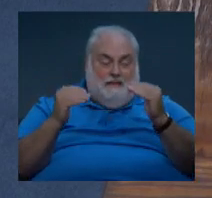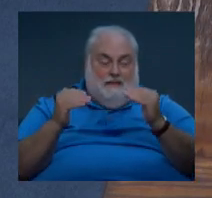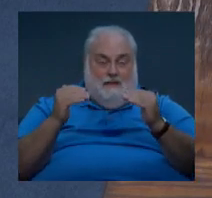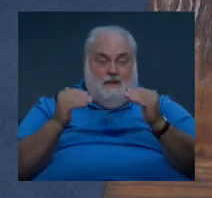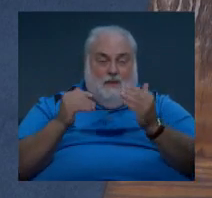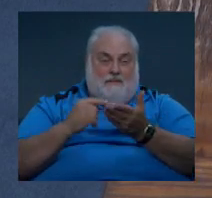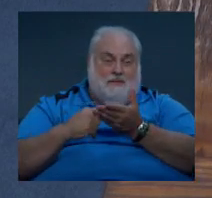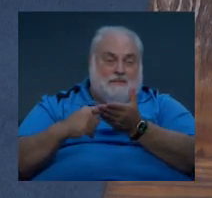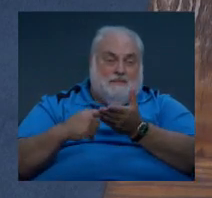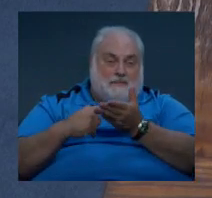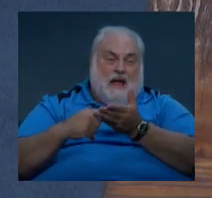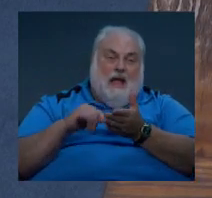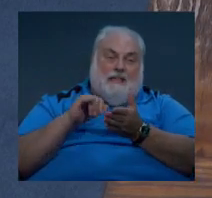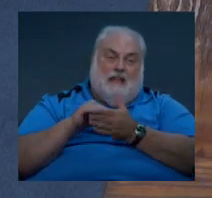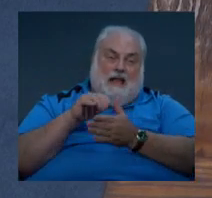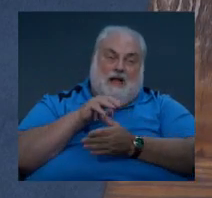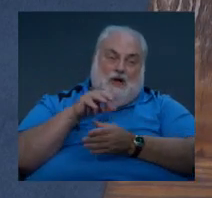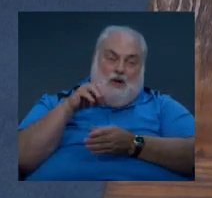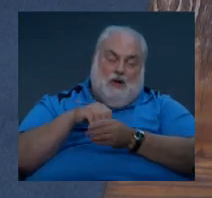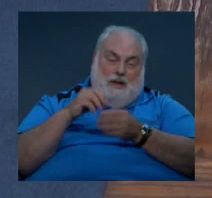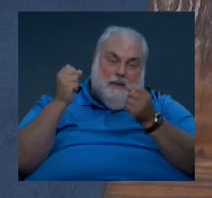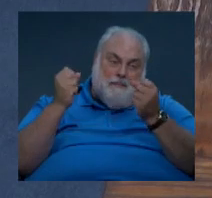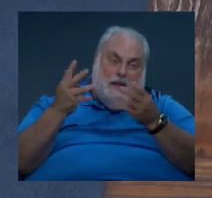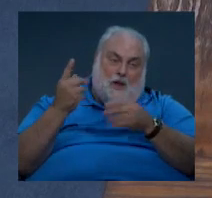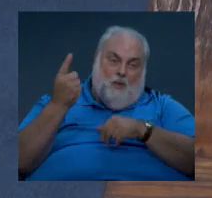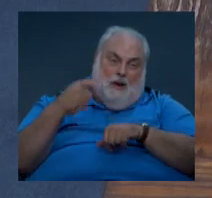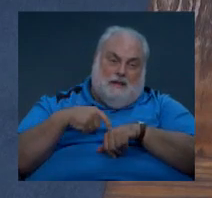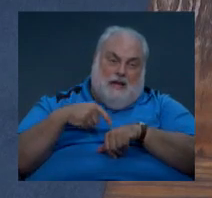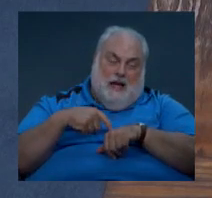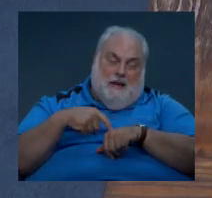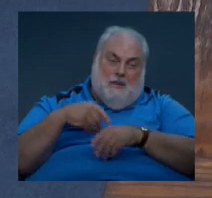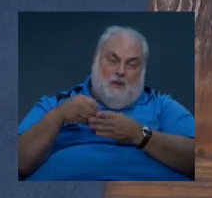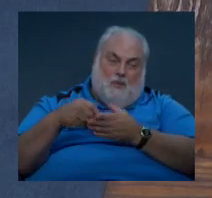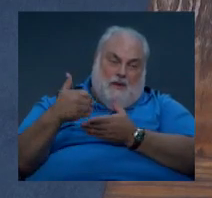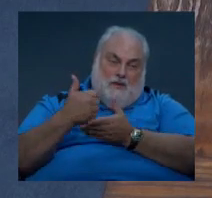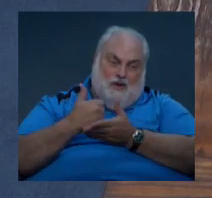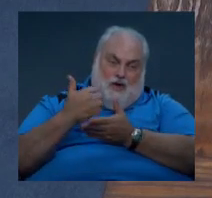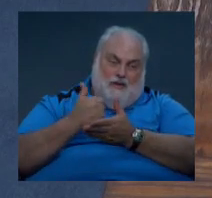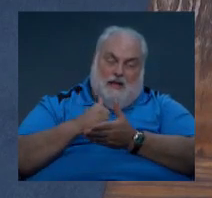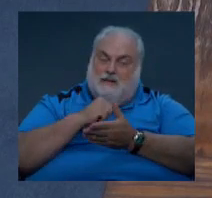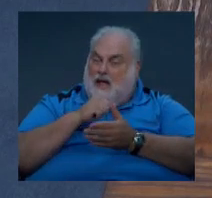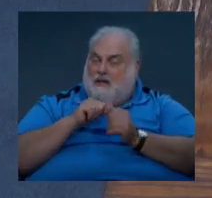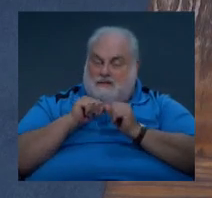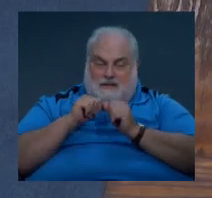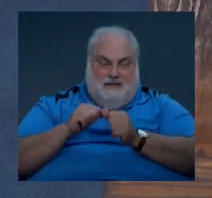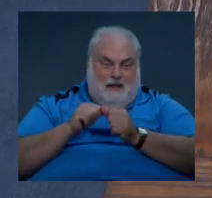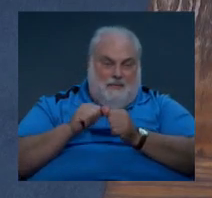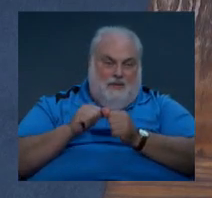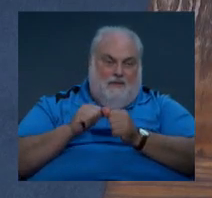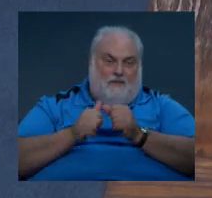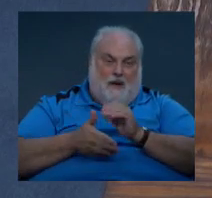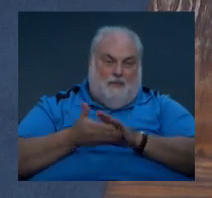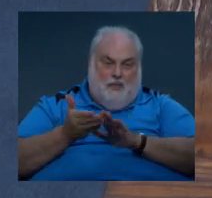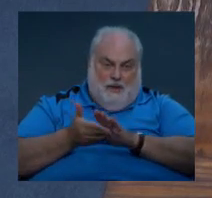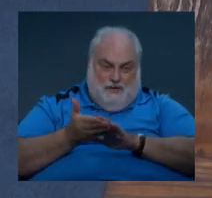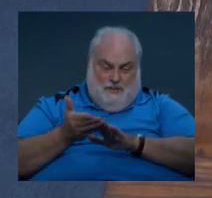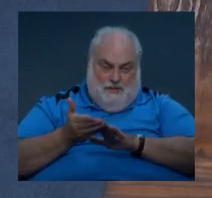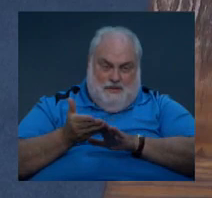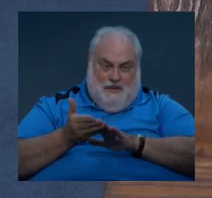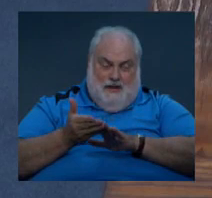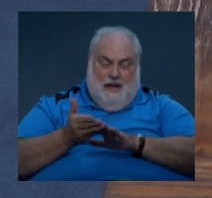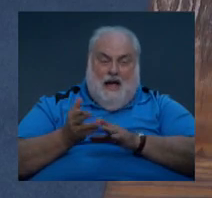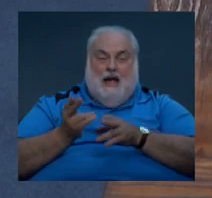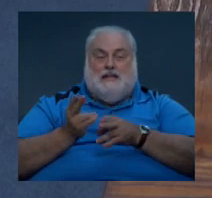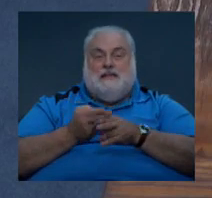in detail that included many one-time revenue sources that are not sustainable for ongoing operations